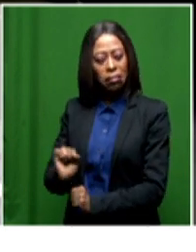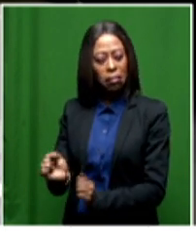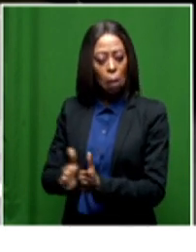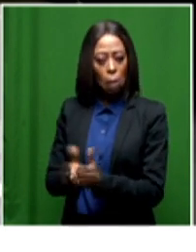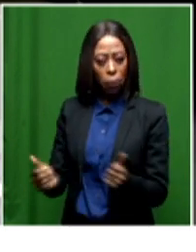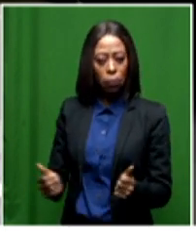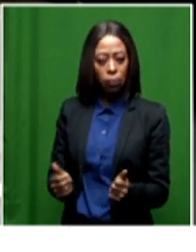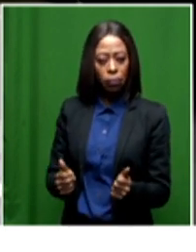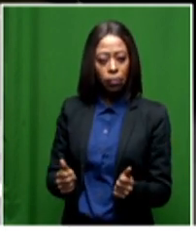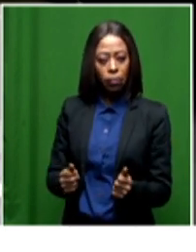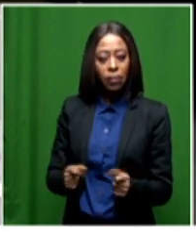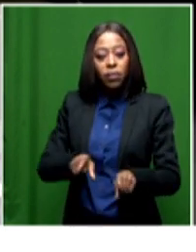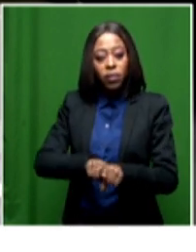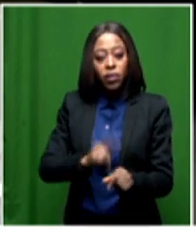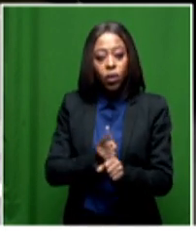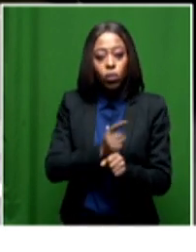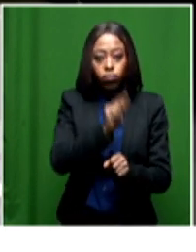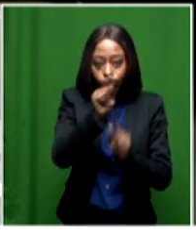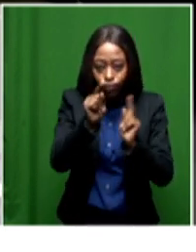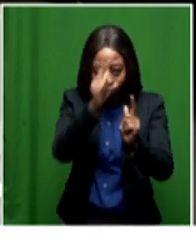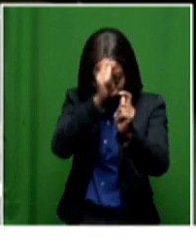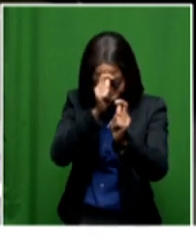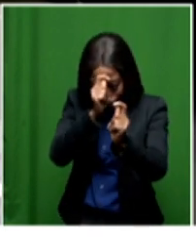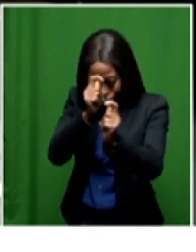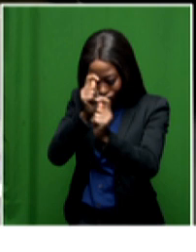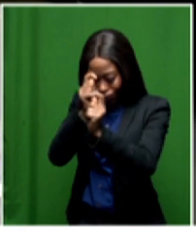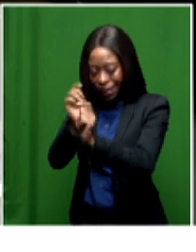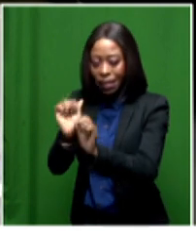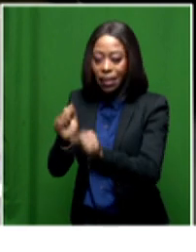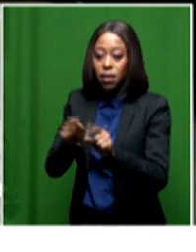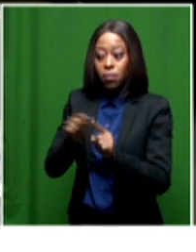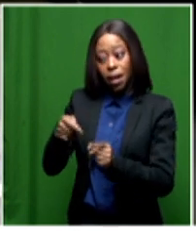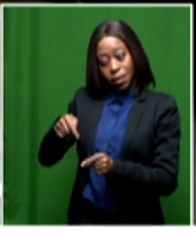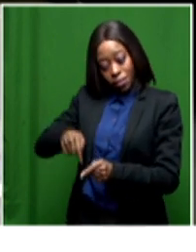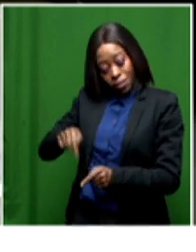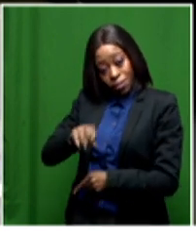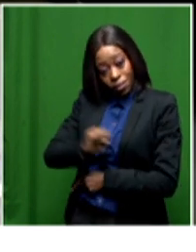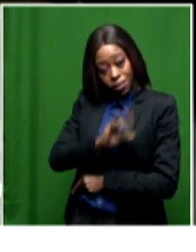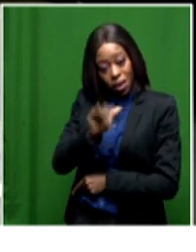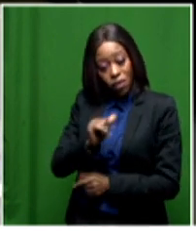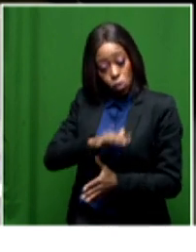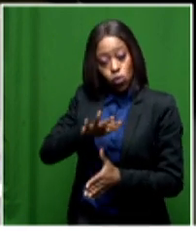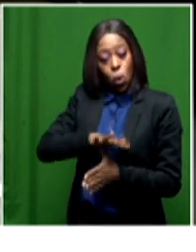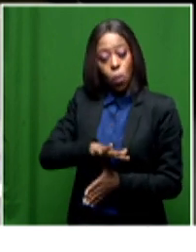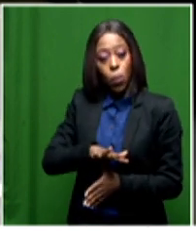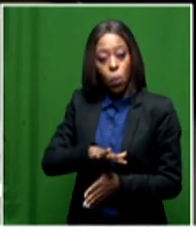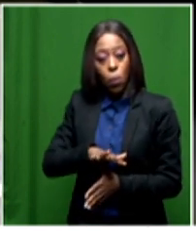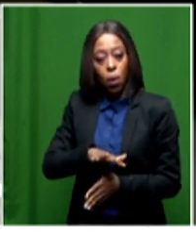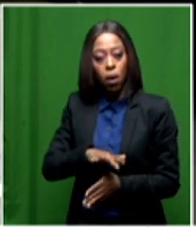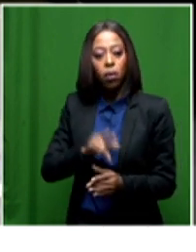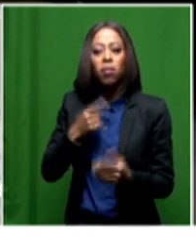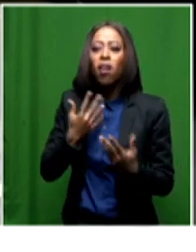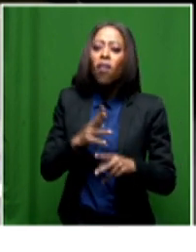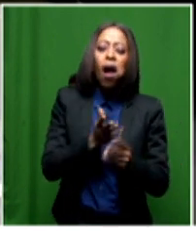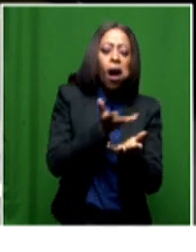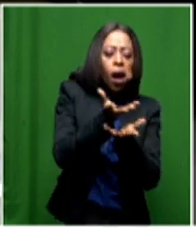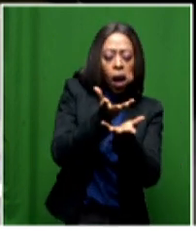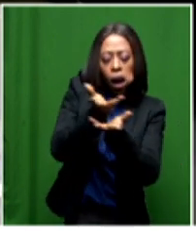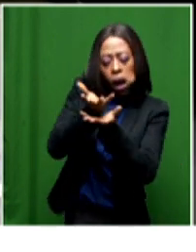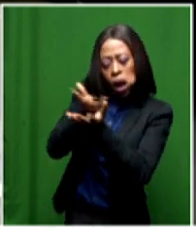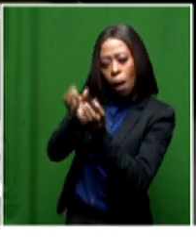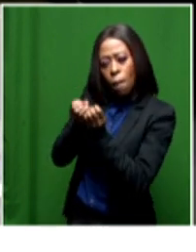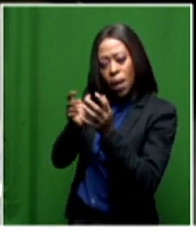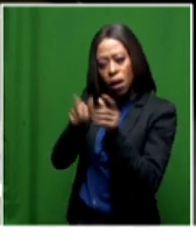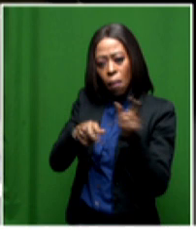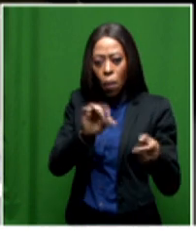with the greatest respect to all of our fellow African countries. And, you know, Vusiwe, just to tell you, I talk to a lot of Formula One